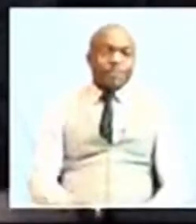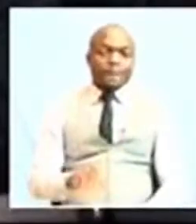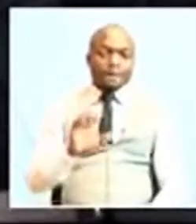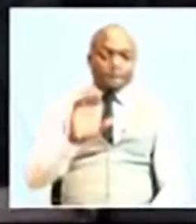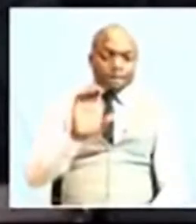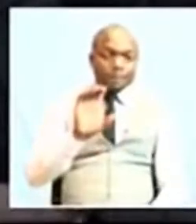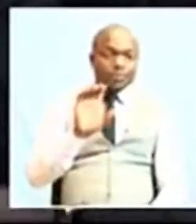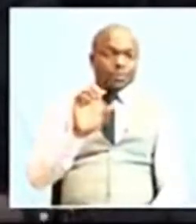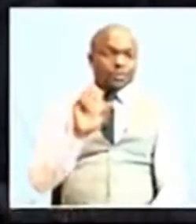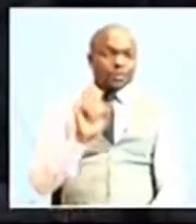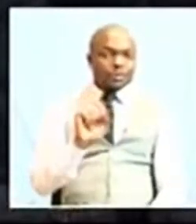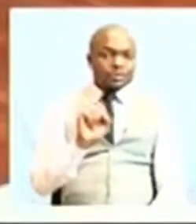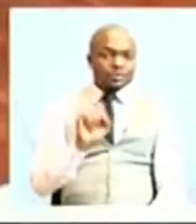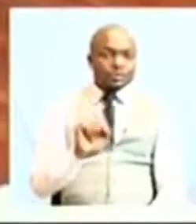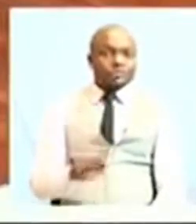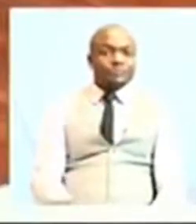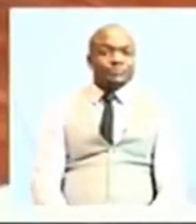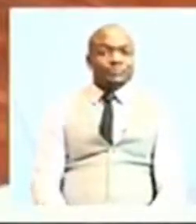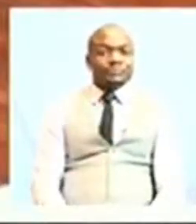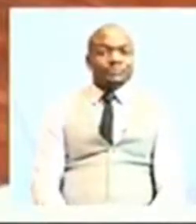CS?